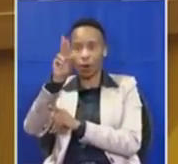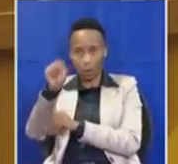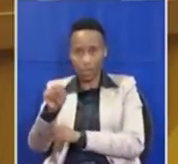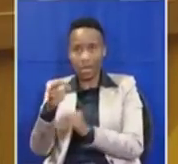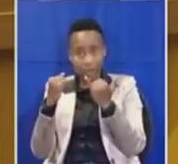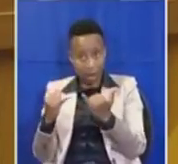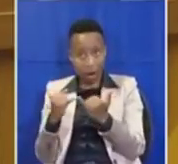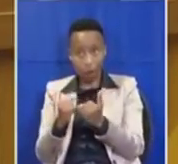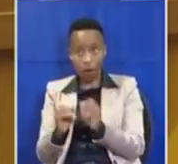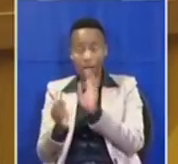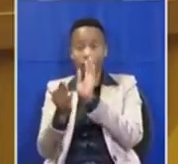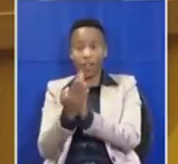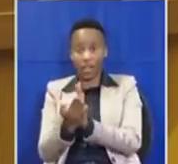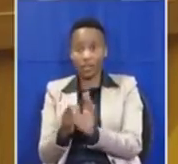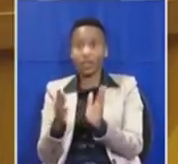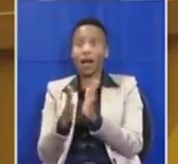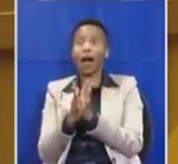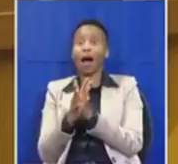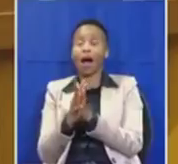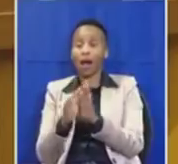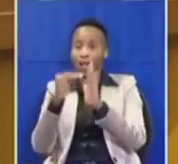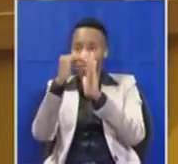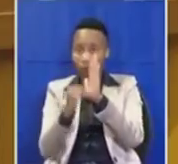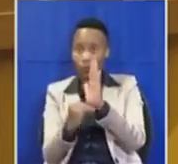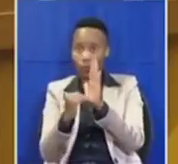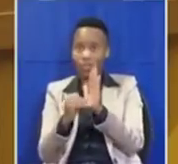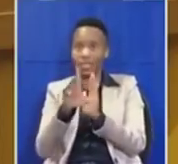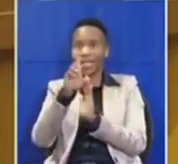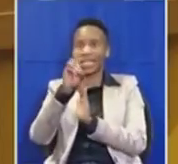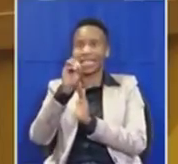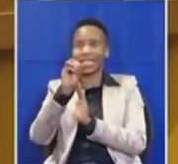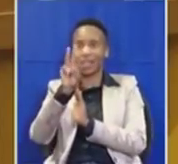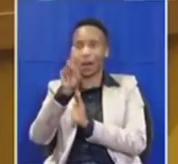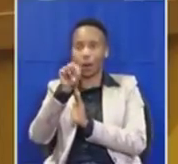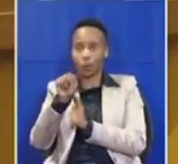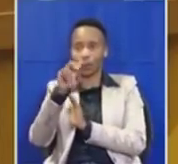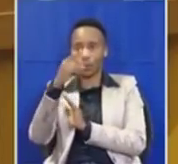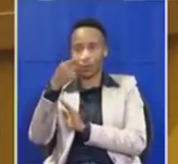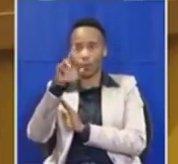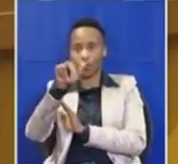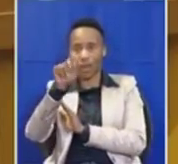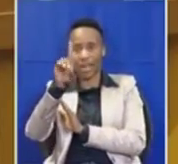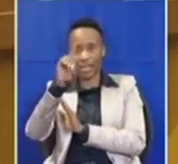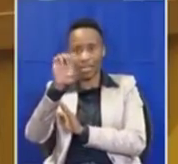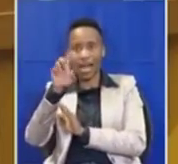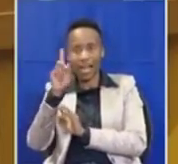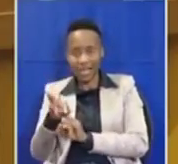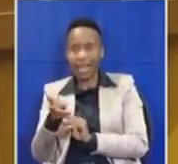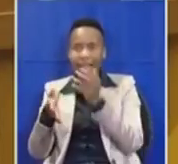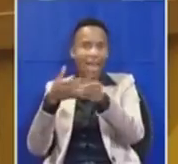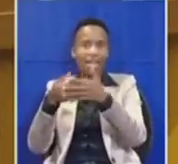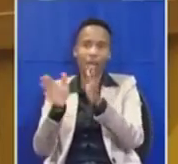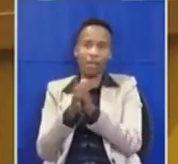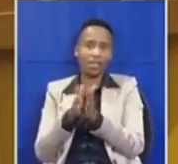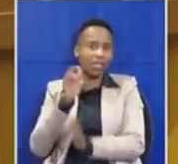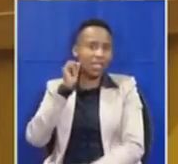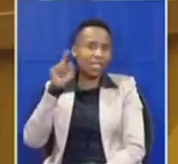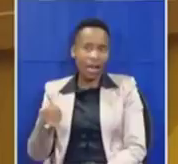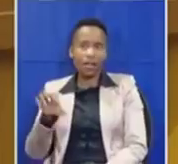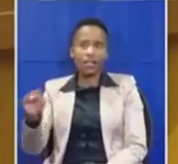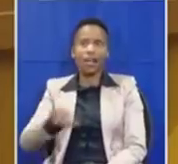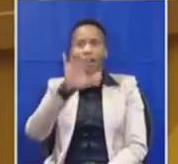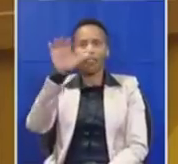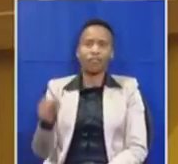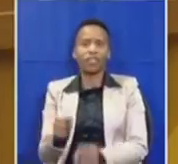threat of a sovereign rating downgrade. Anyone who denies the fact that South Africa is in crisis should actually not have the right to